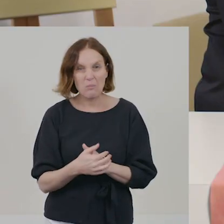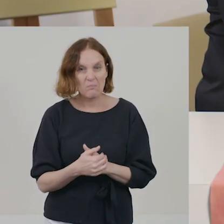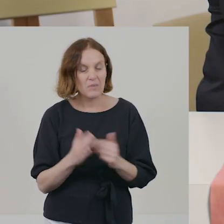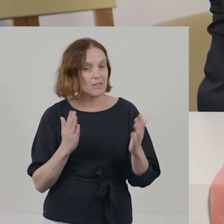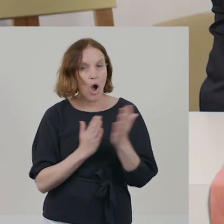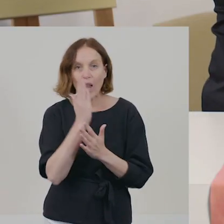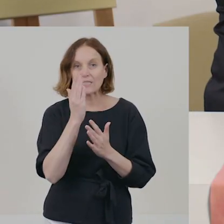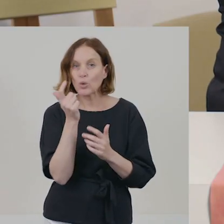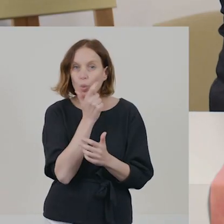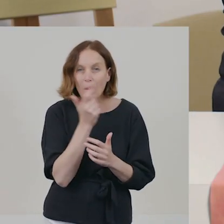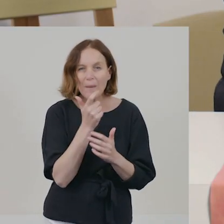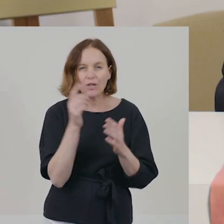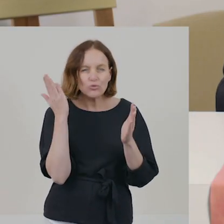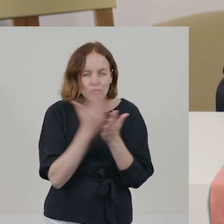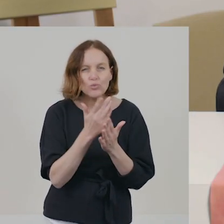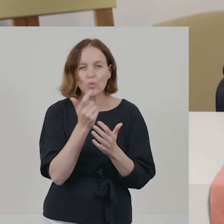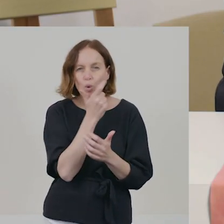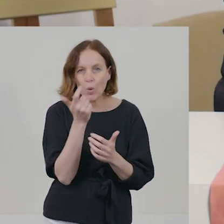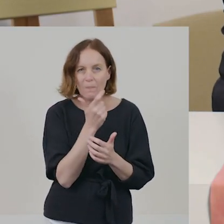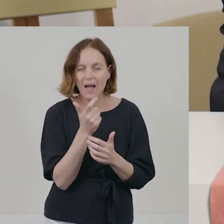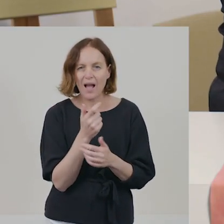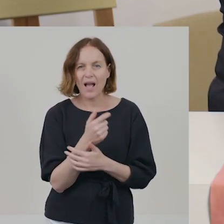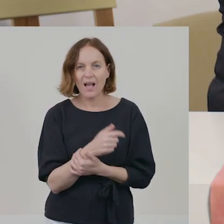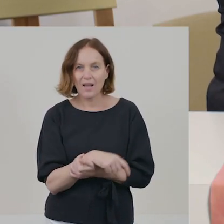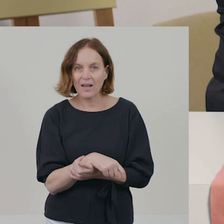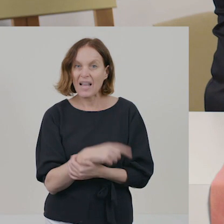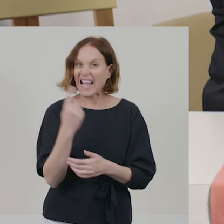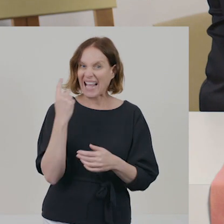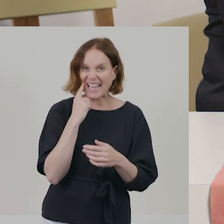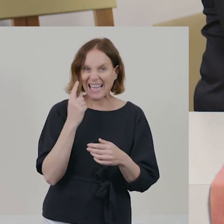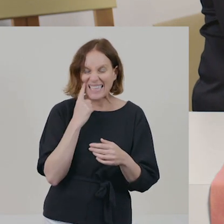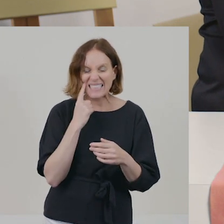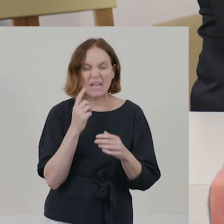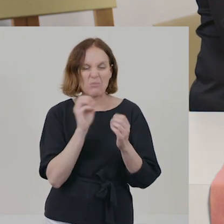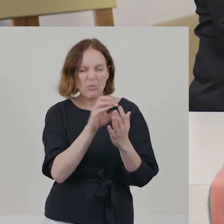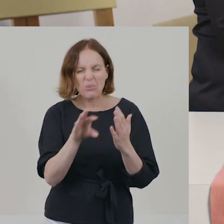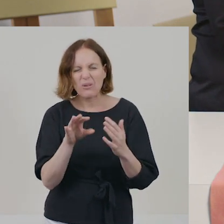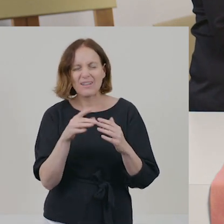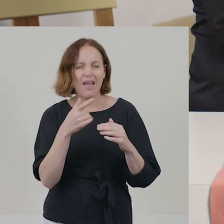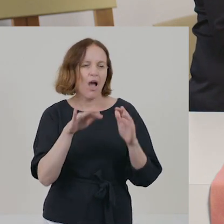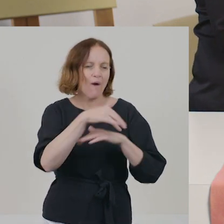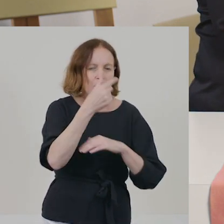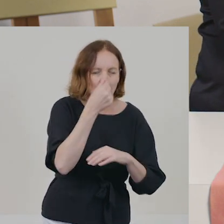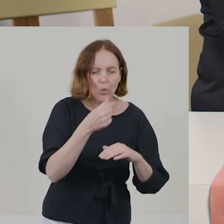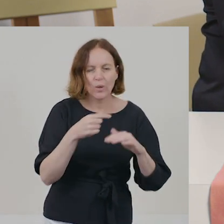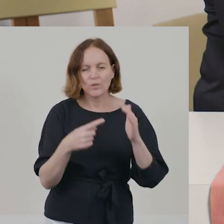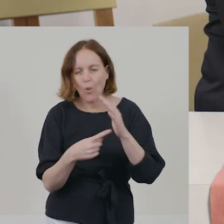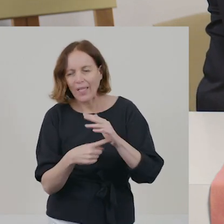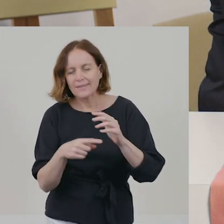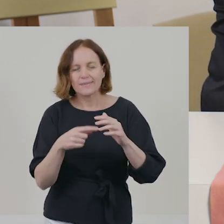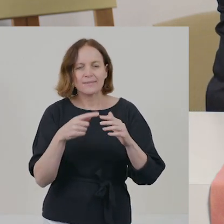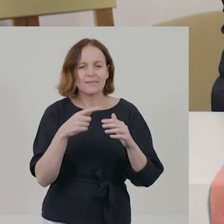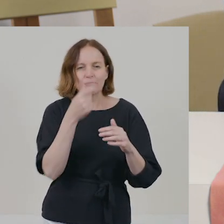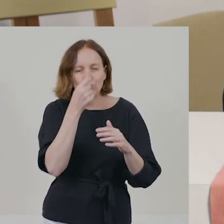It's honest humour. I think it's sometimes too easy to entertain readers through toilet humour. And by toilet humour,